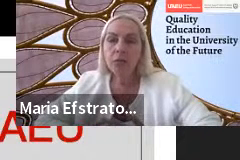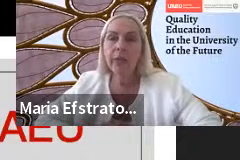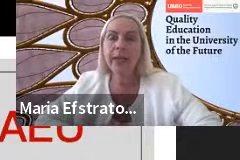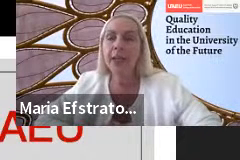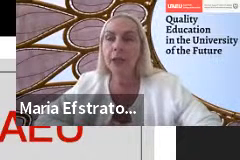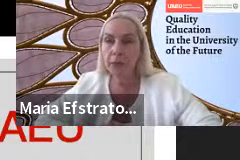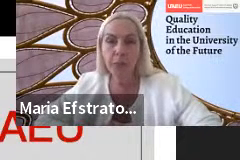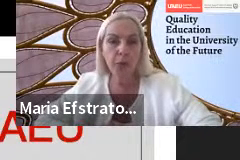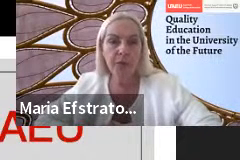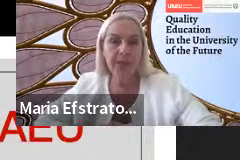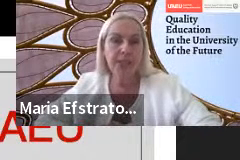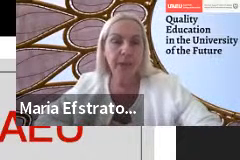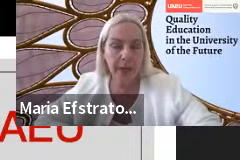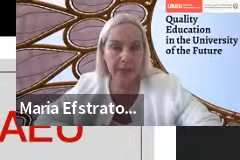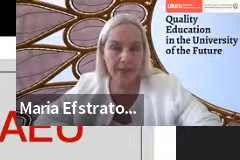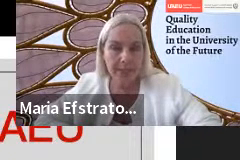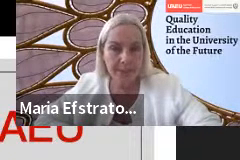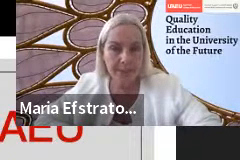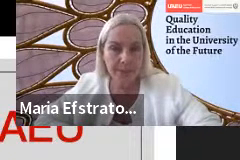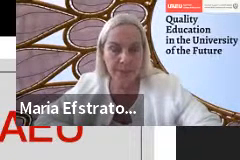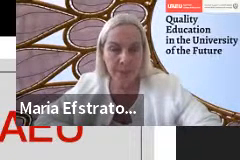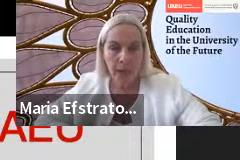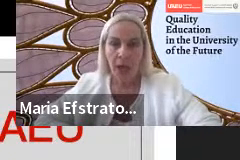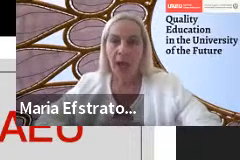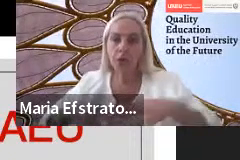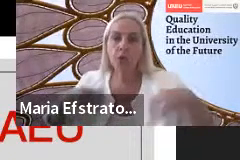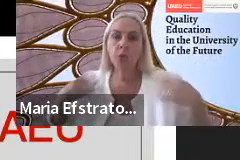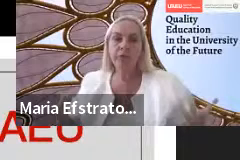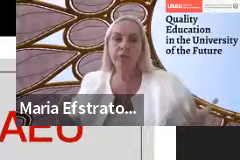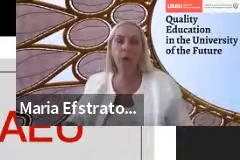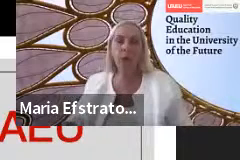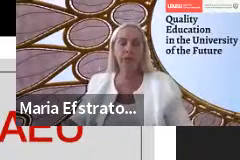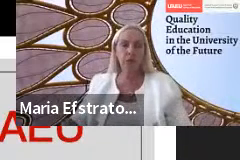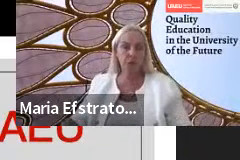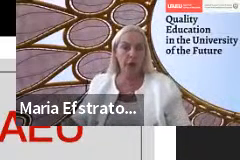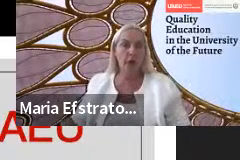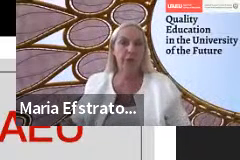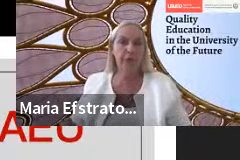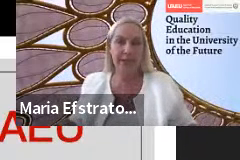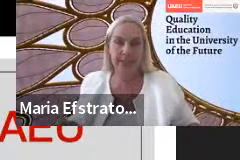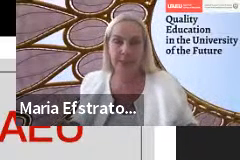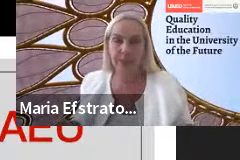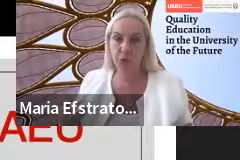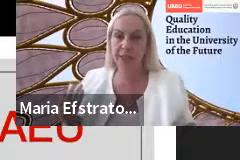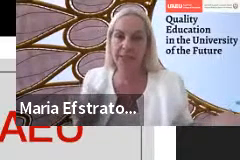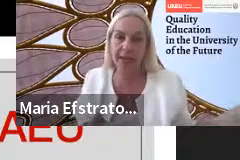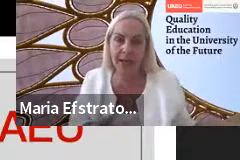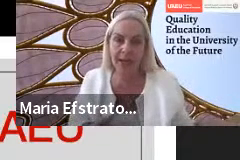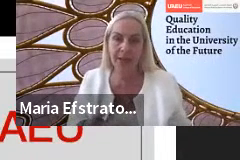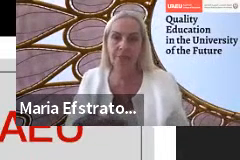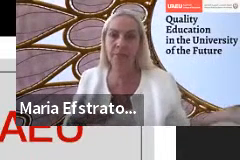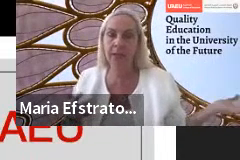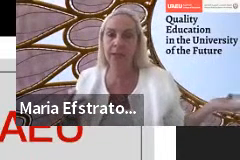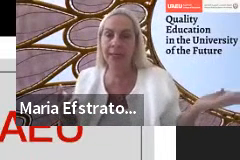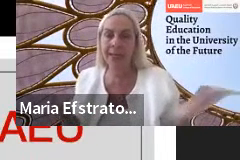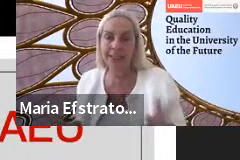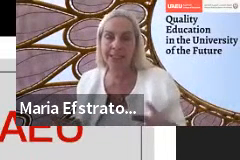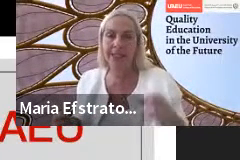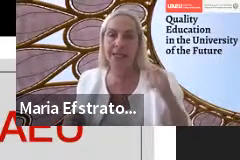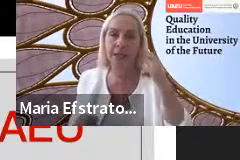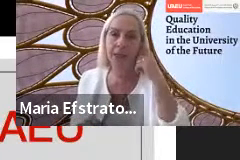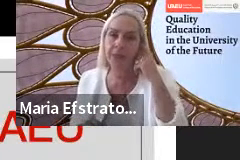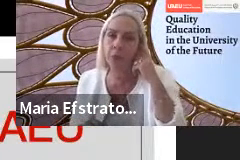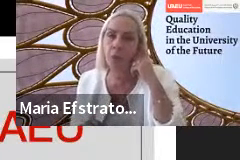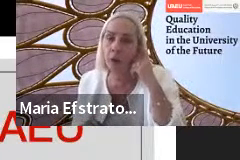How we can improve the experience? How to avoid future conflict between time,